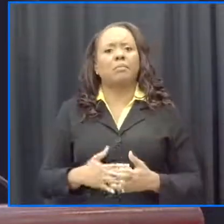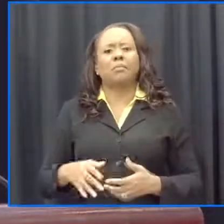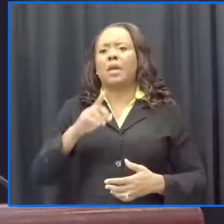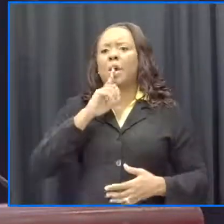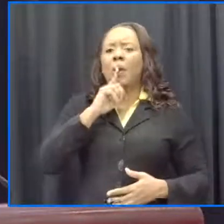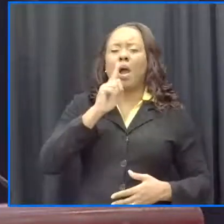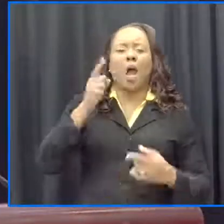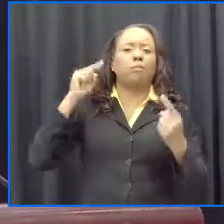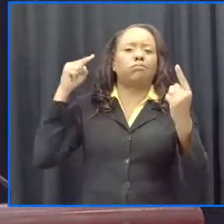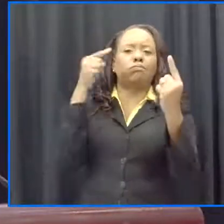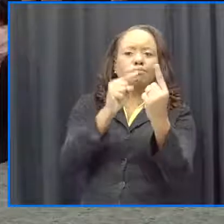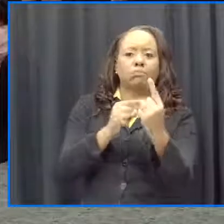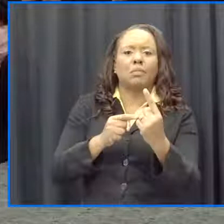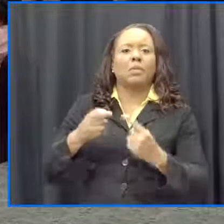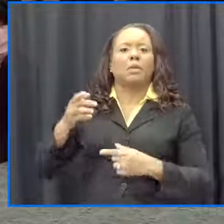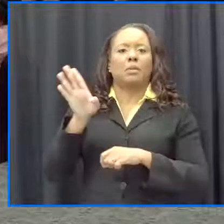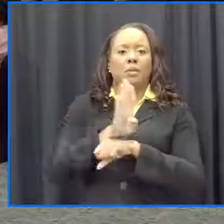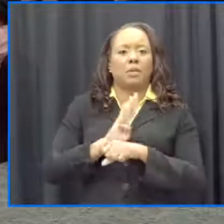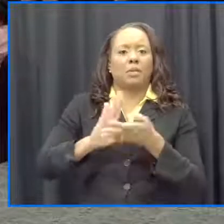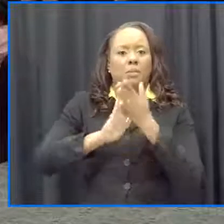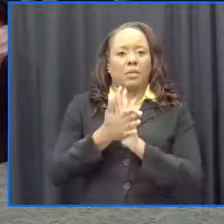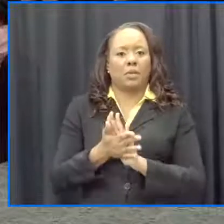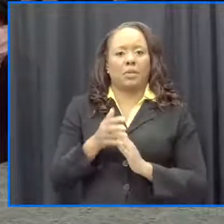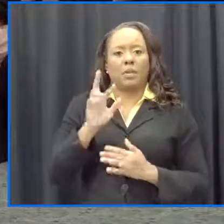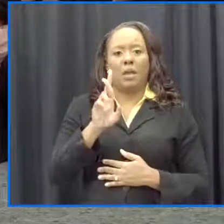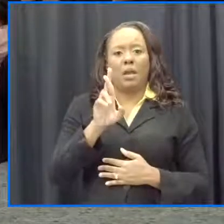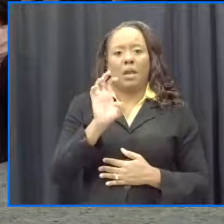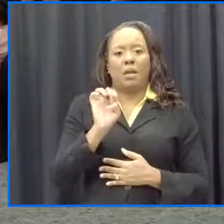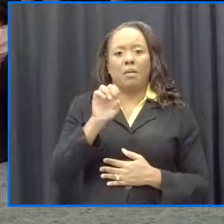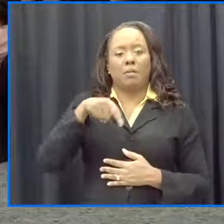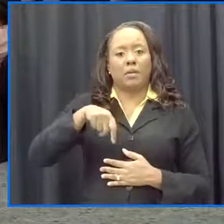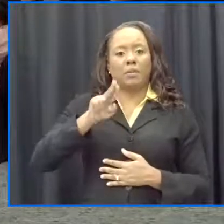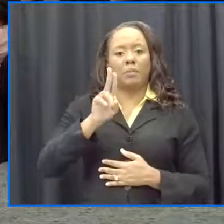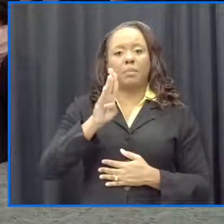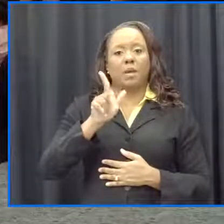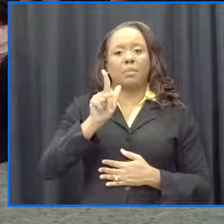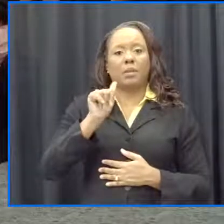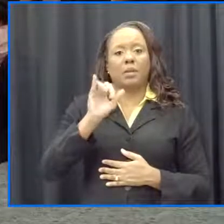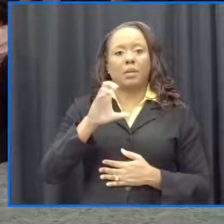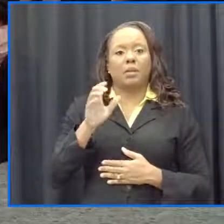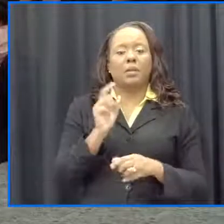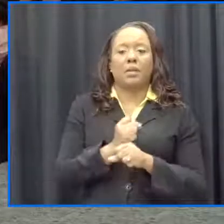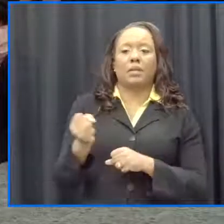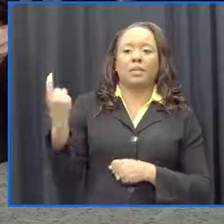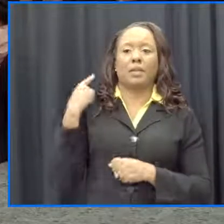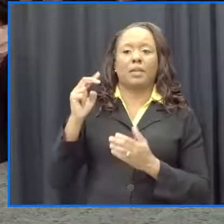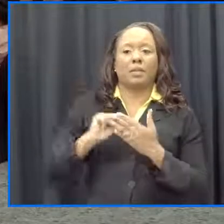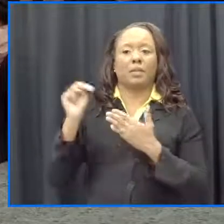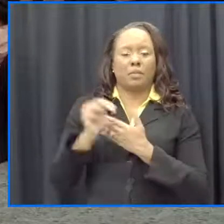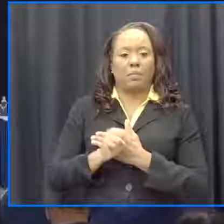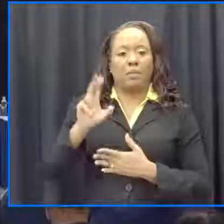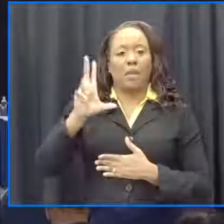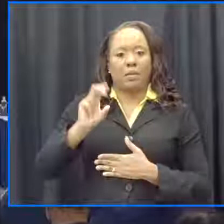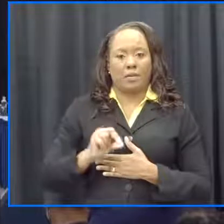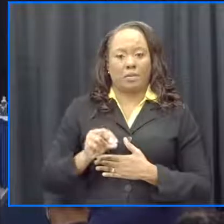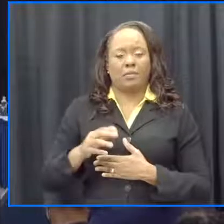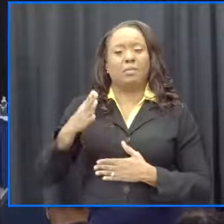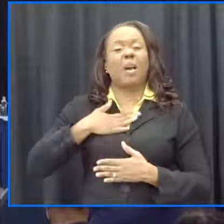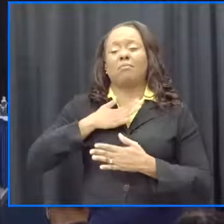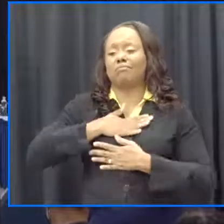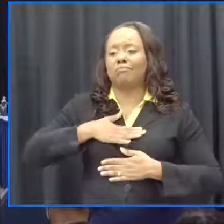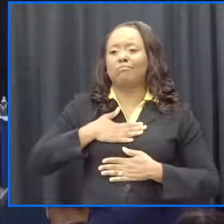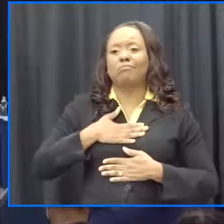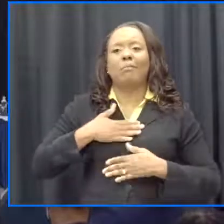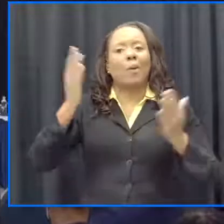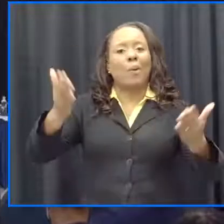journey following its transition to Republican status on November 30th last year. It is with pleasure that I welcome you